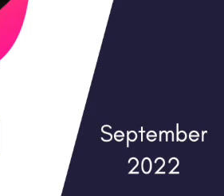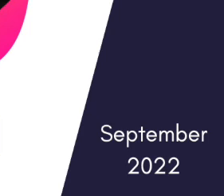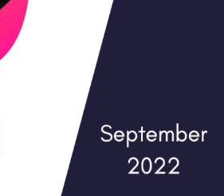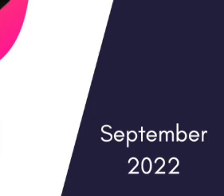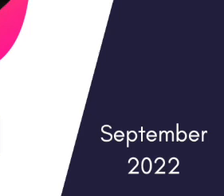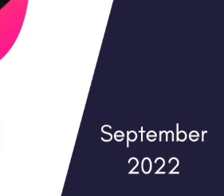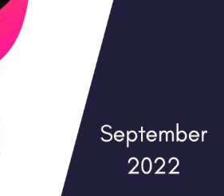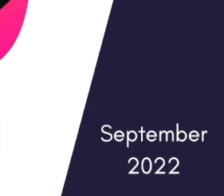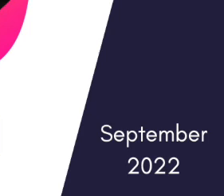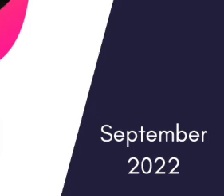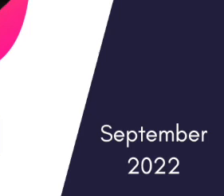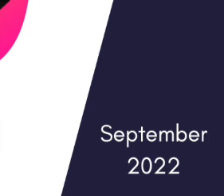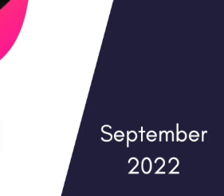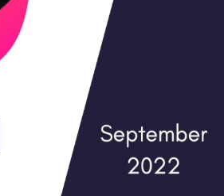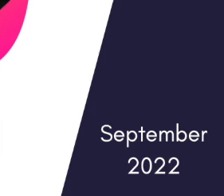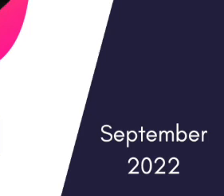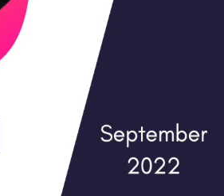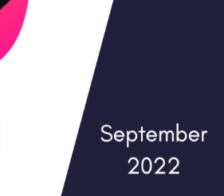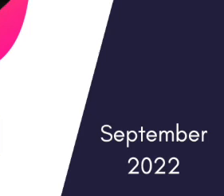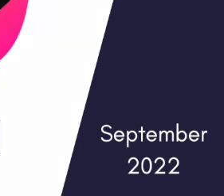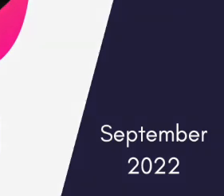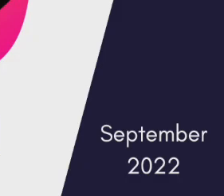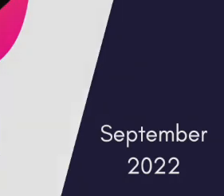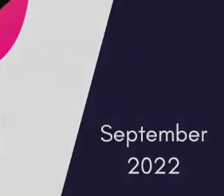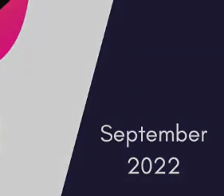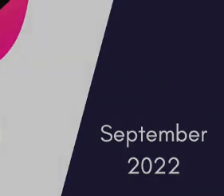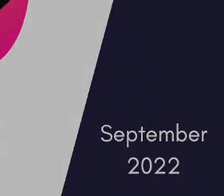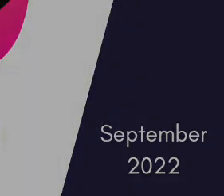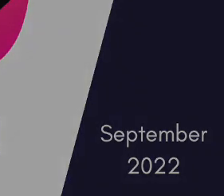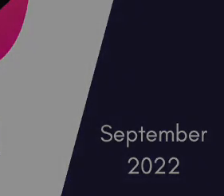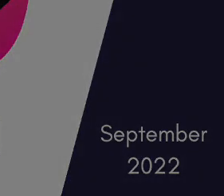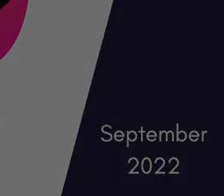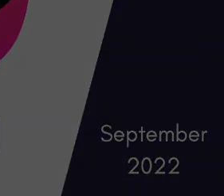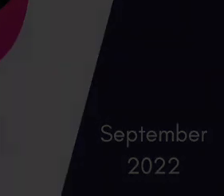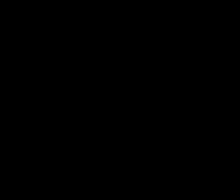Conference, logos, Belonging Matters and Talks That Matter.net.